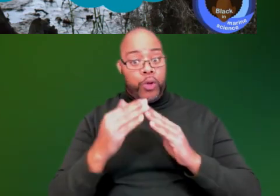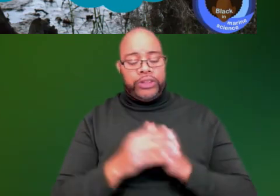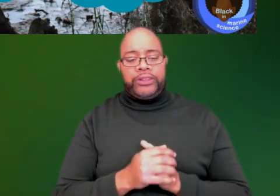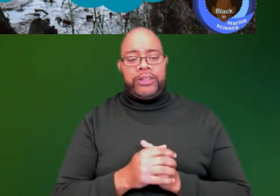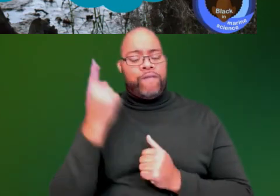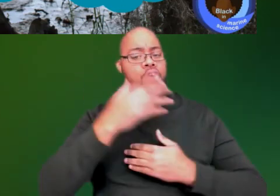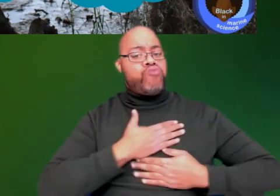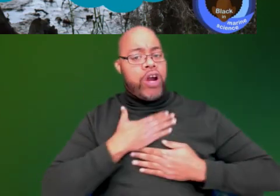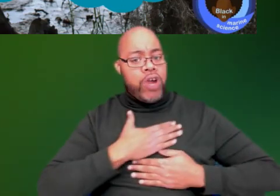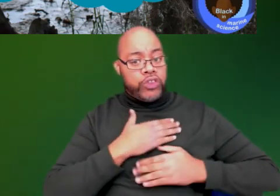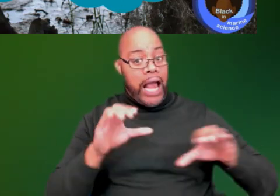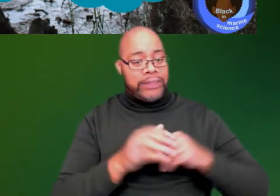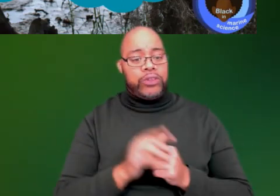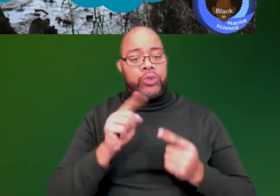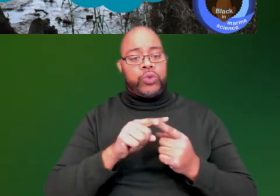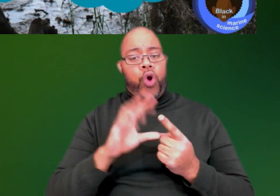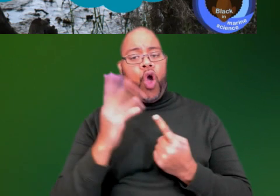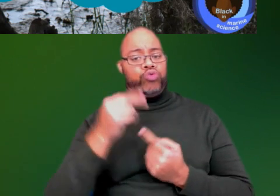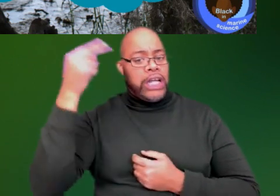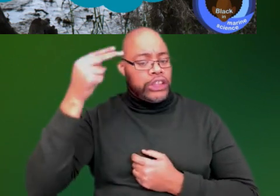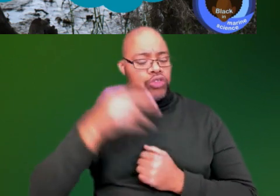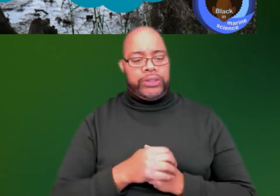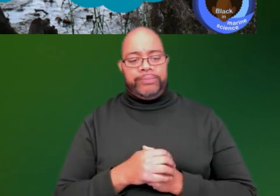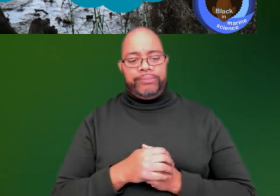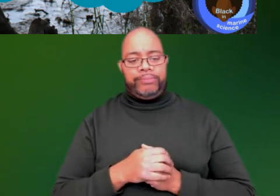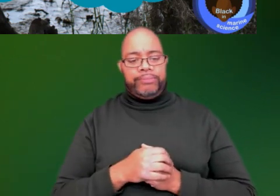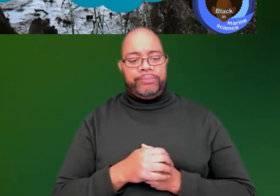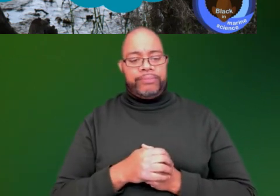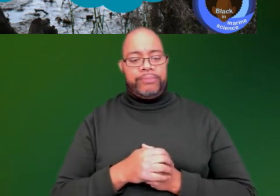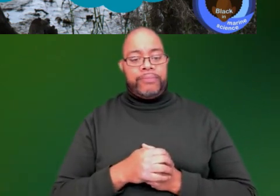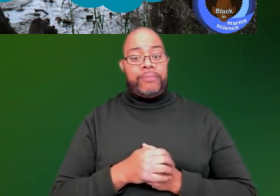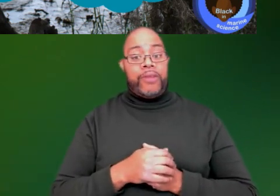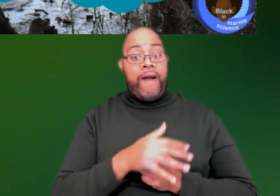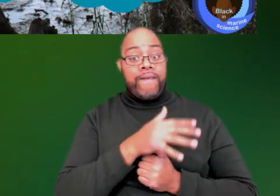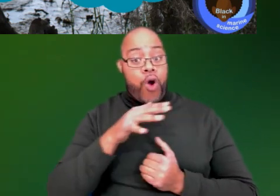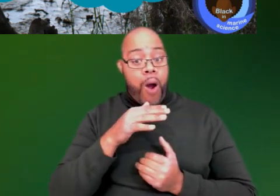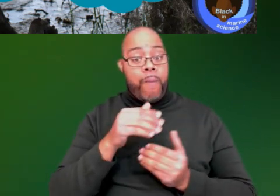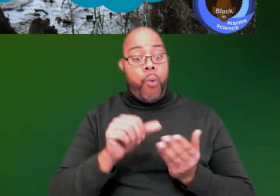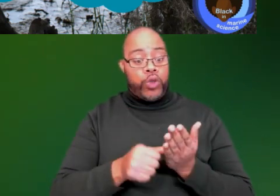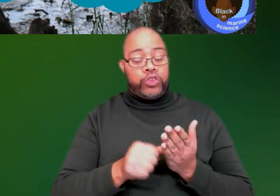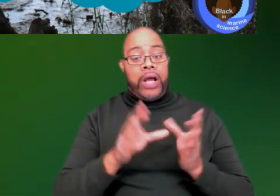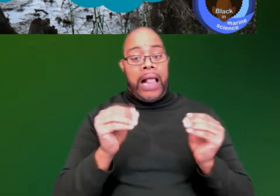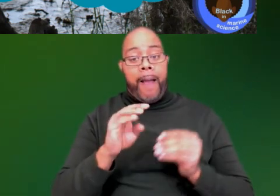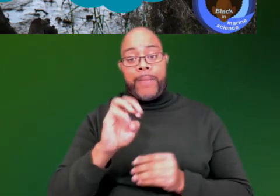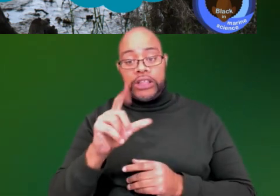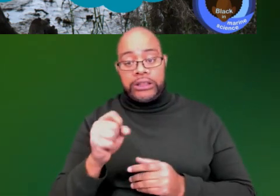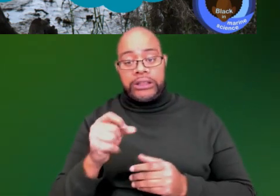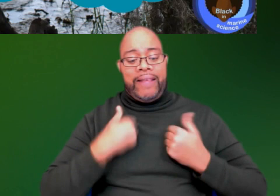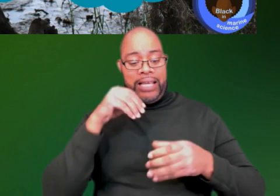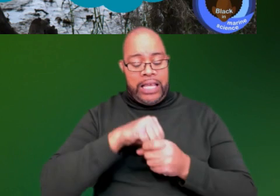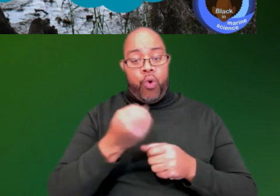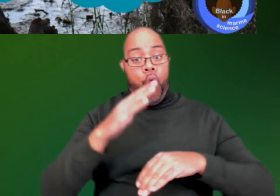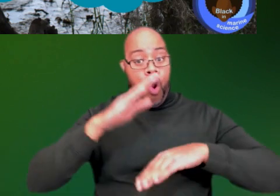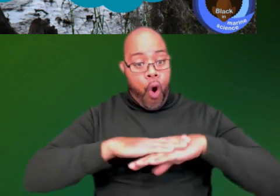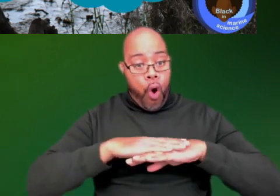from recreational activities to cultural history. Farmed oysters, clams, and mussels, which live in or